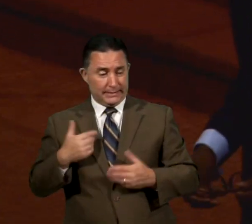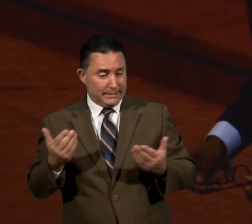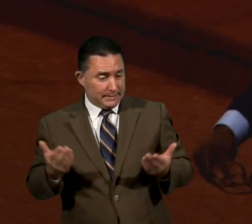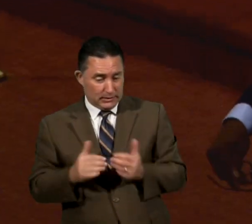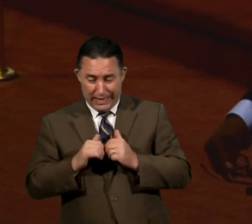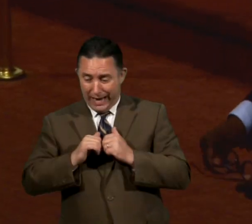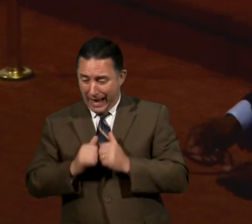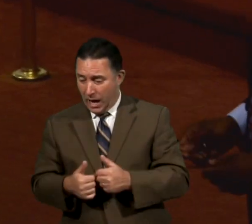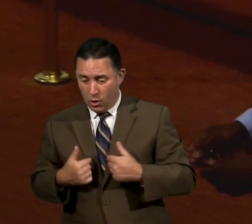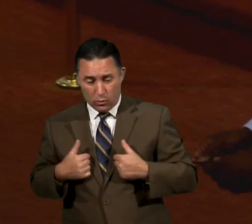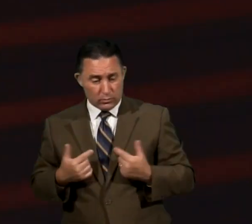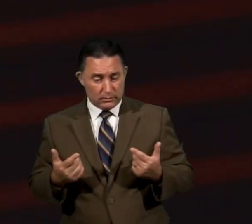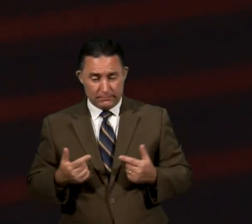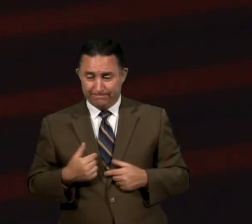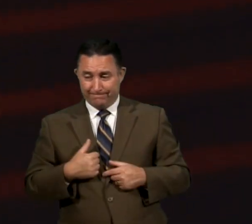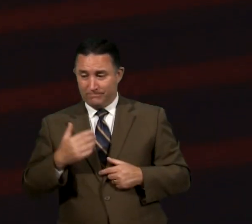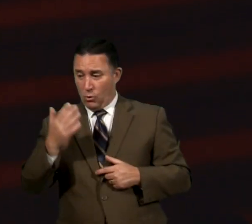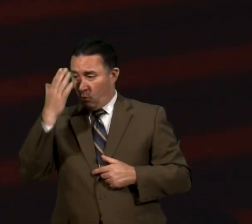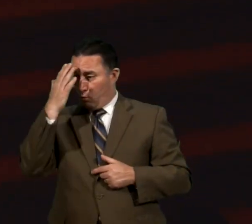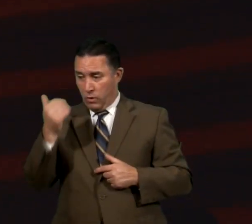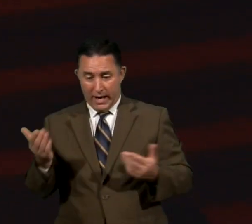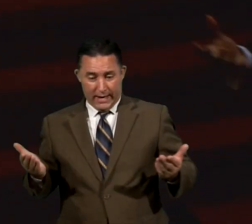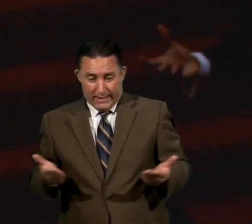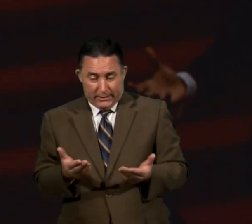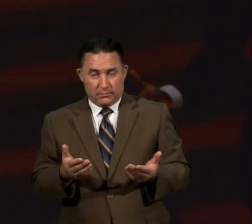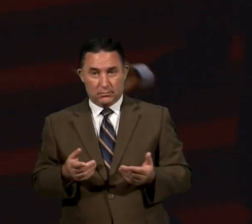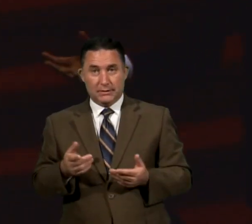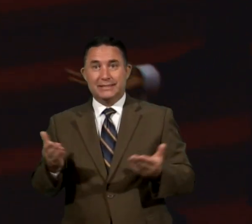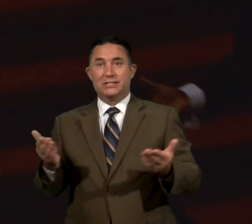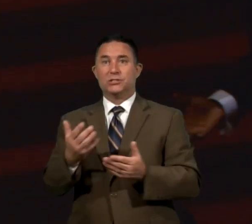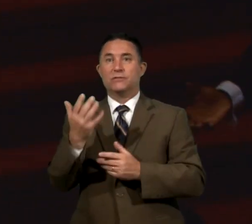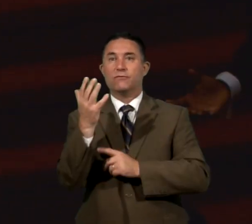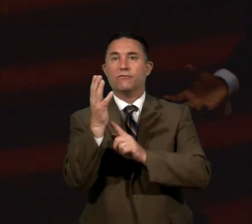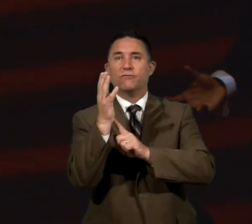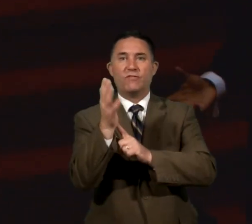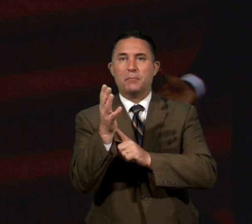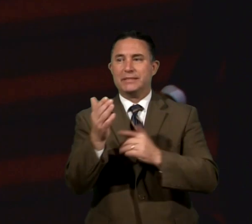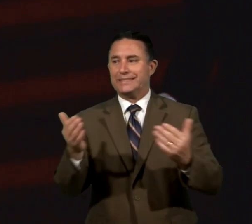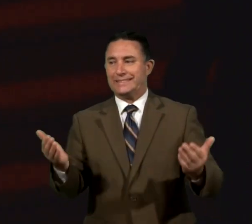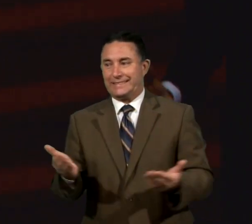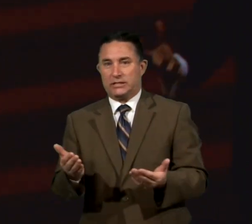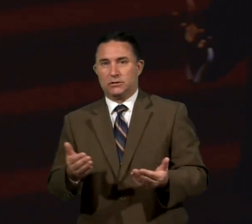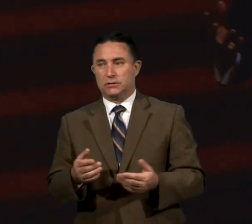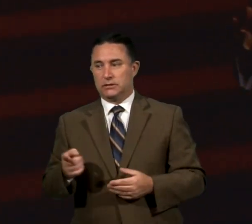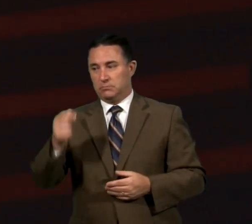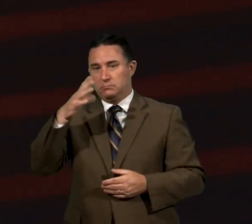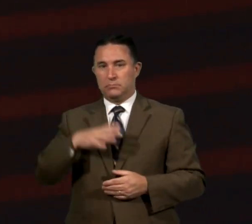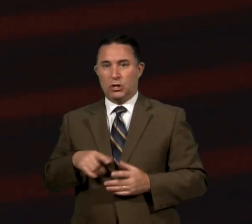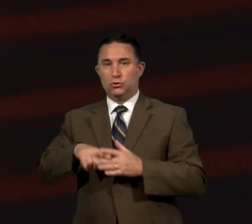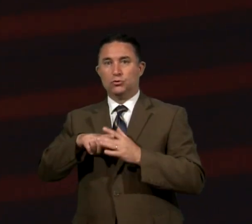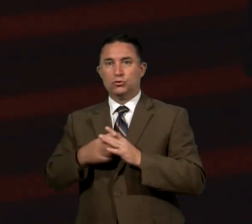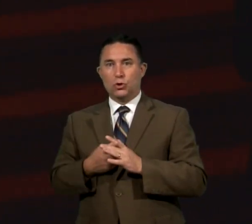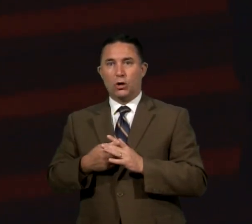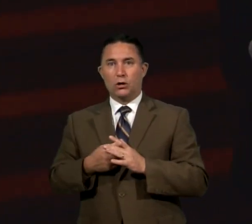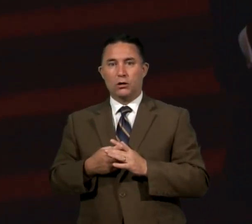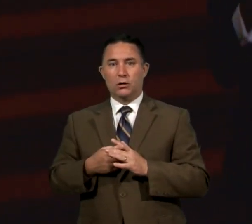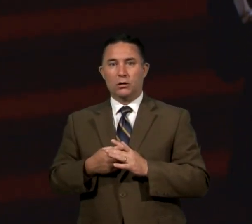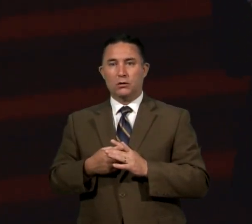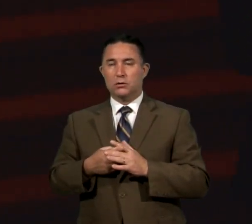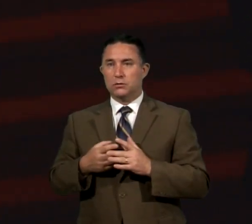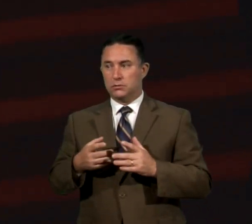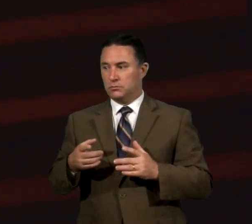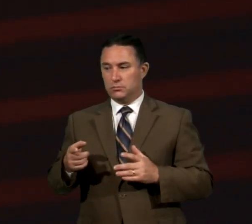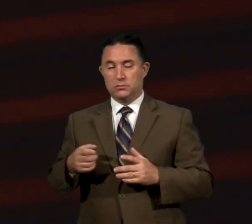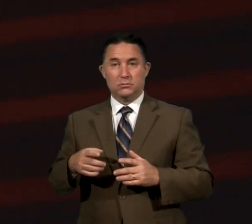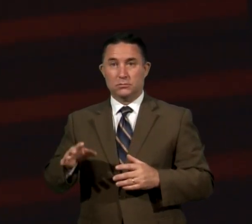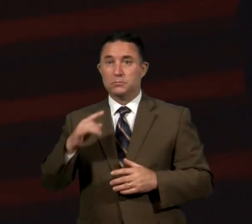here. I really don't know why I'm here. I mean, he was here for 5 minutes. And this man began to break down in